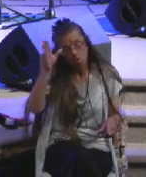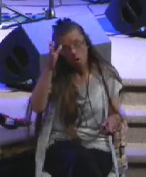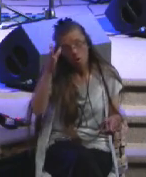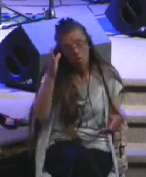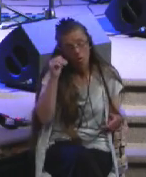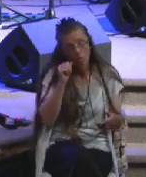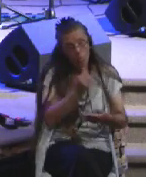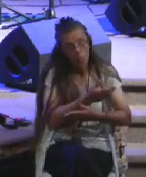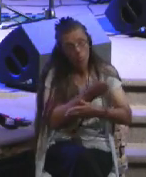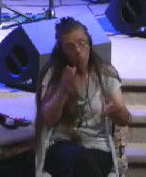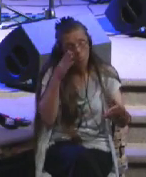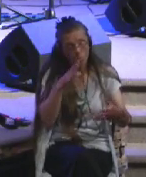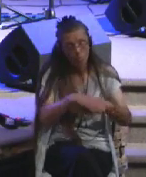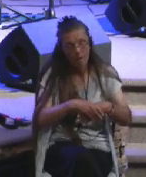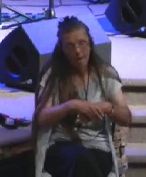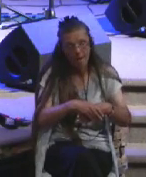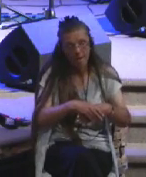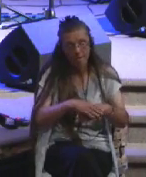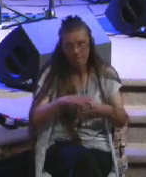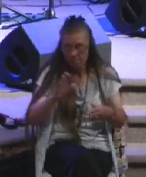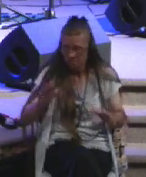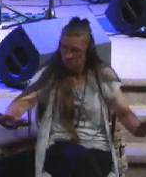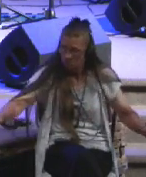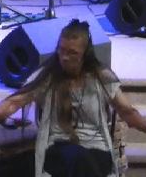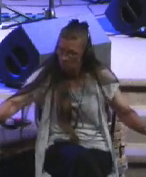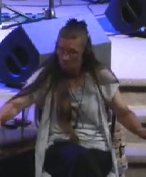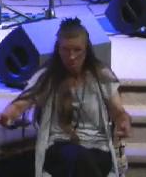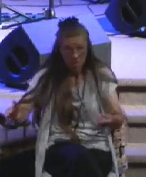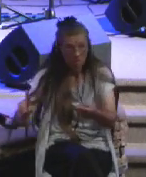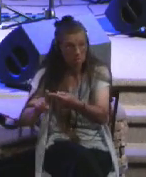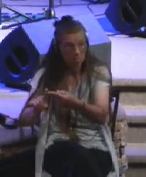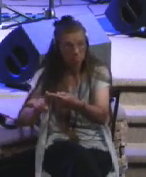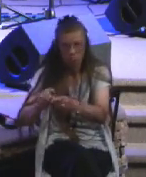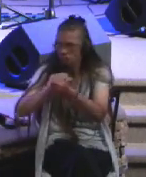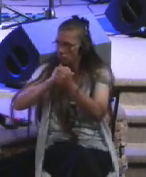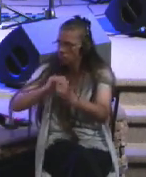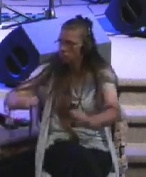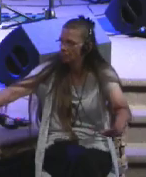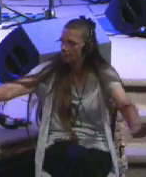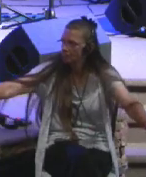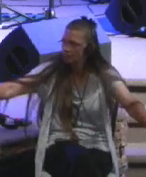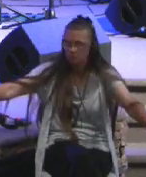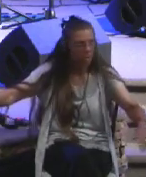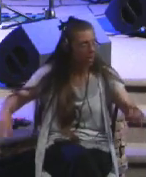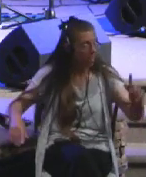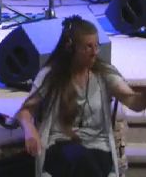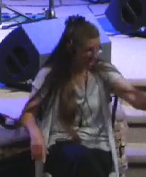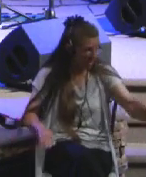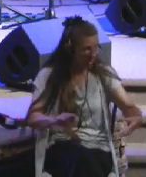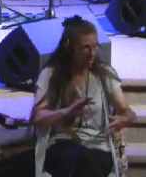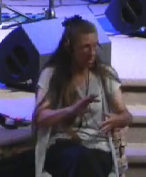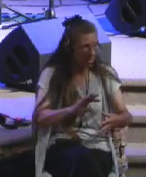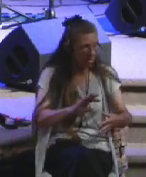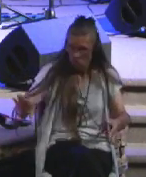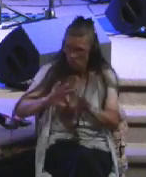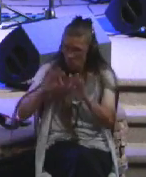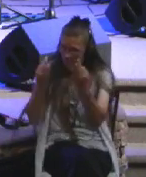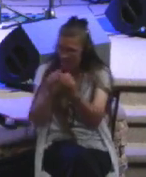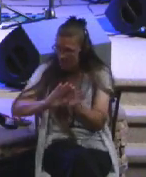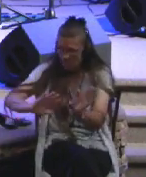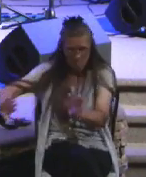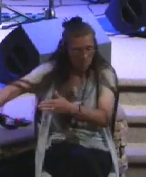the children of the wife that you kind of had to adopt and take care of. So your family loses out